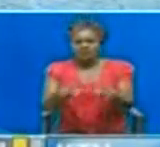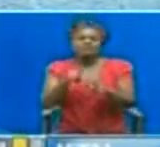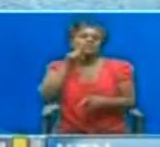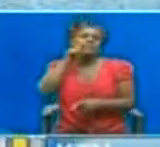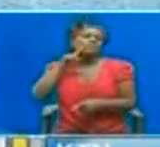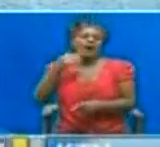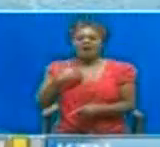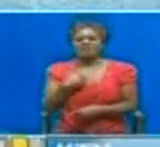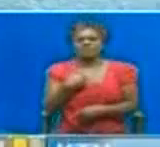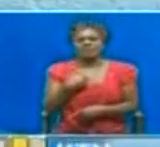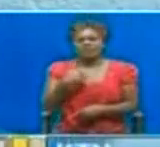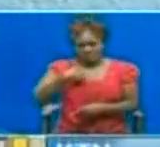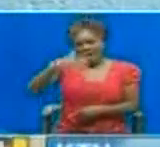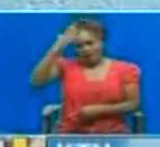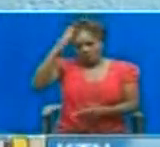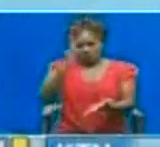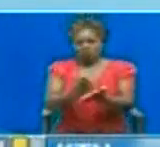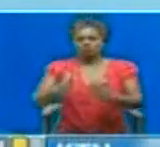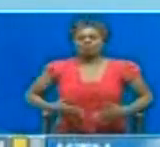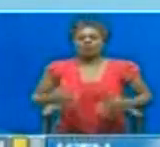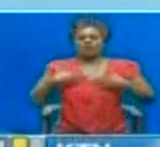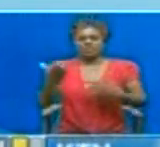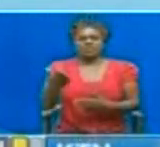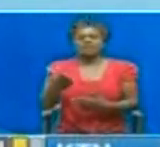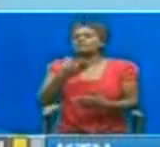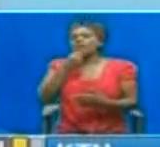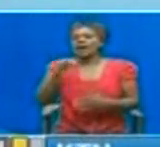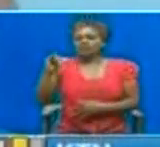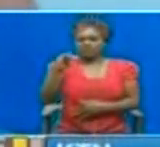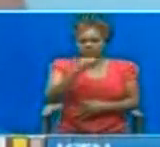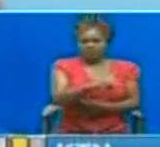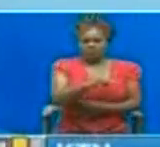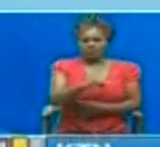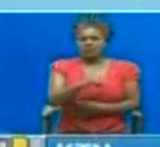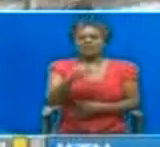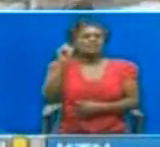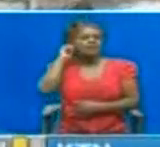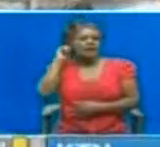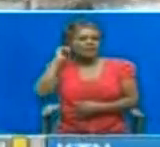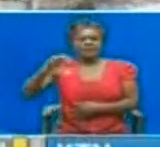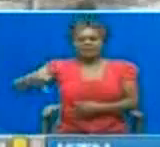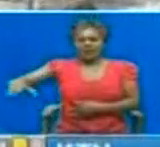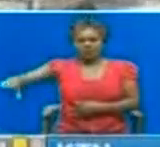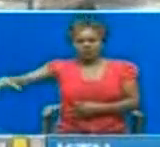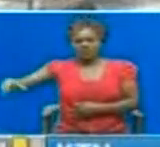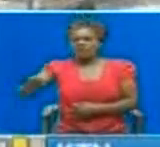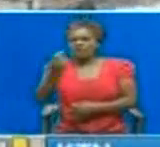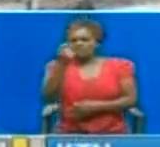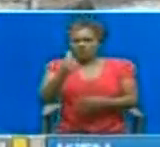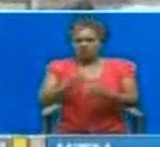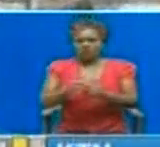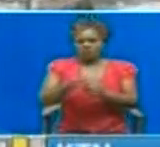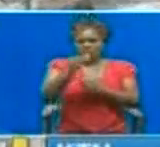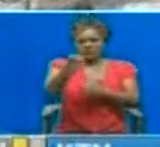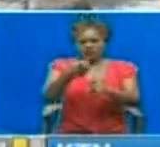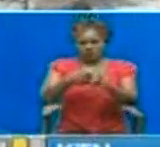here. That's how I identified him. Yusuf lived in Siroposta, Nandi County. A few meters